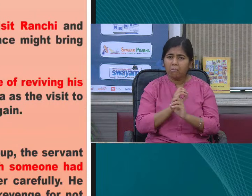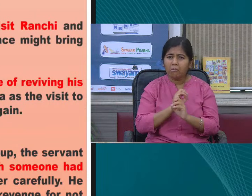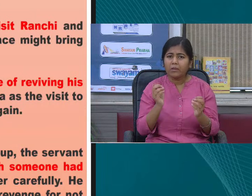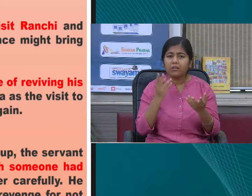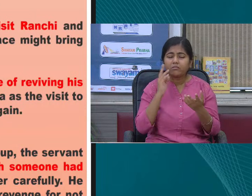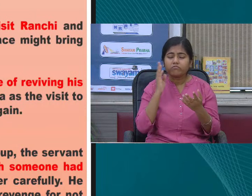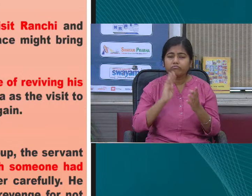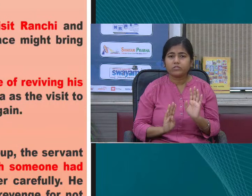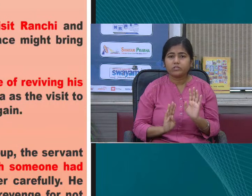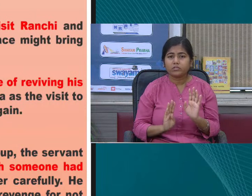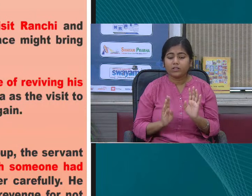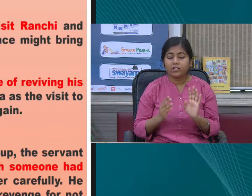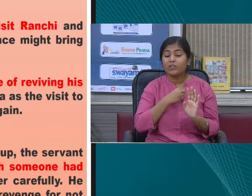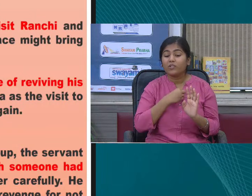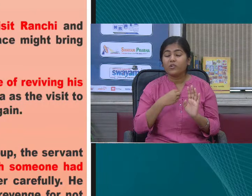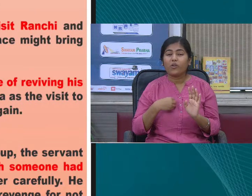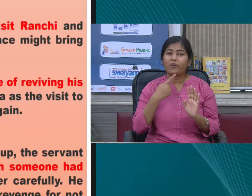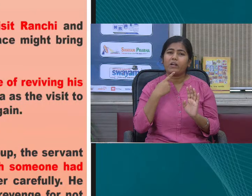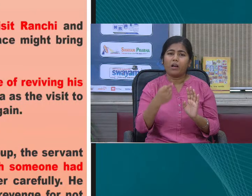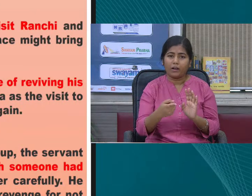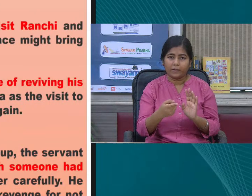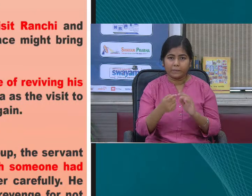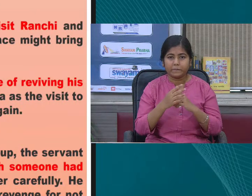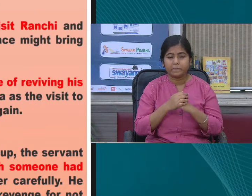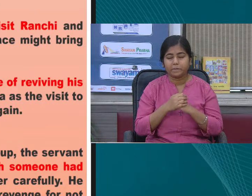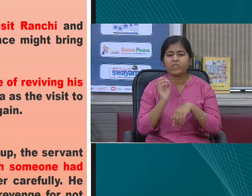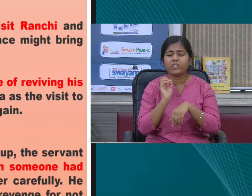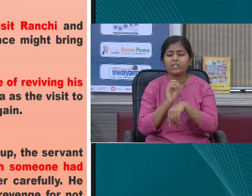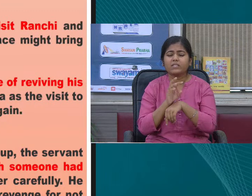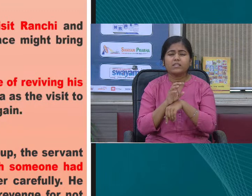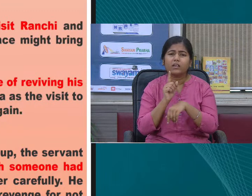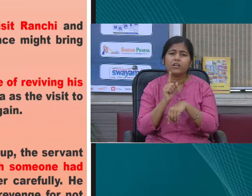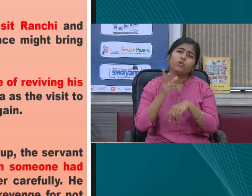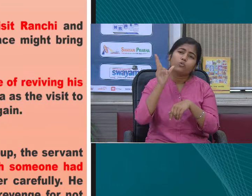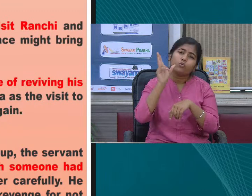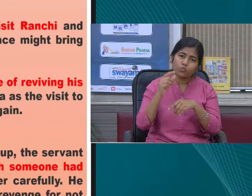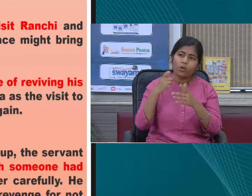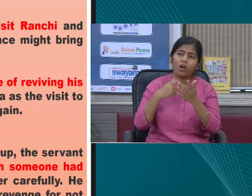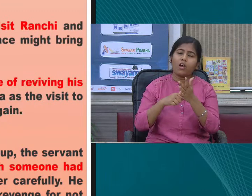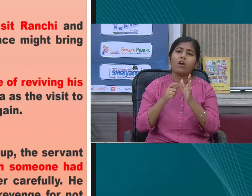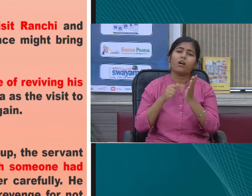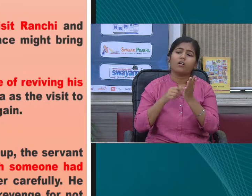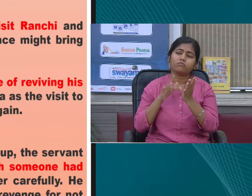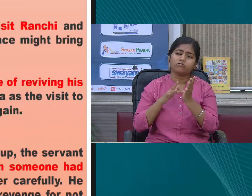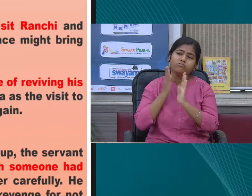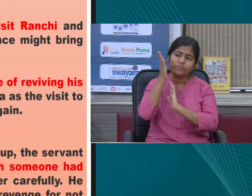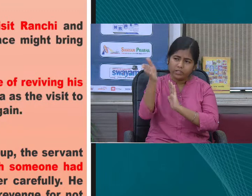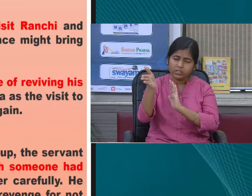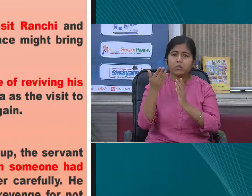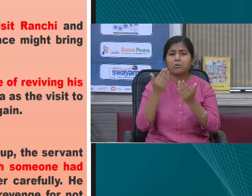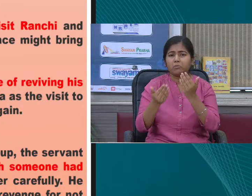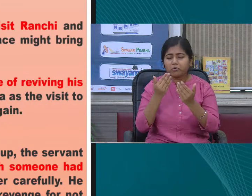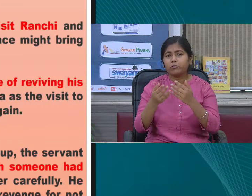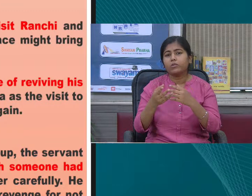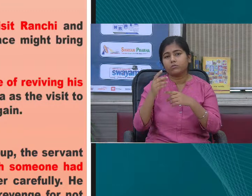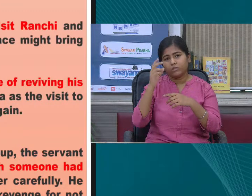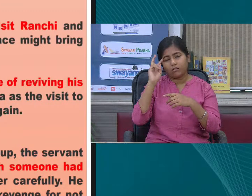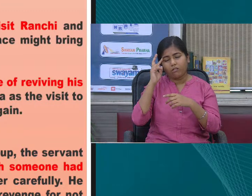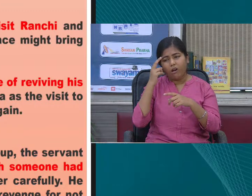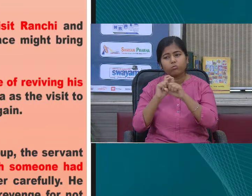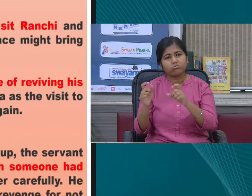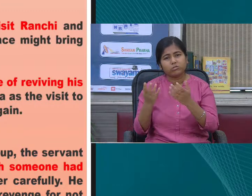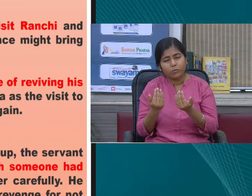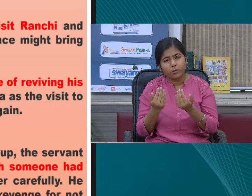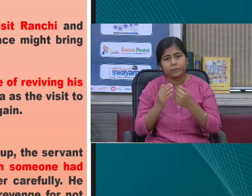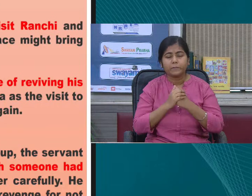the doctor advised him to visit Ranchi and clarify his doubts himself. So,